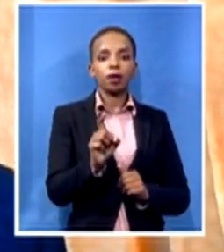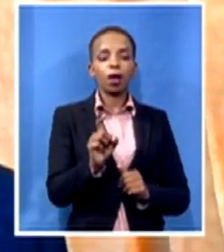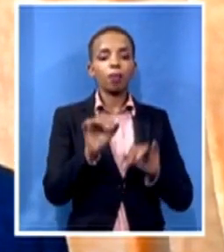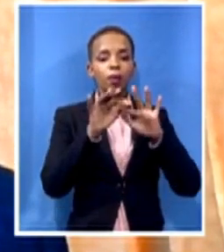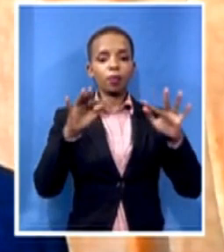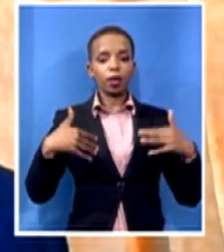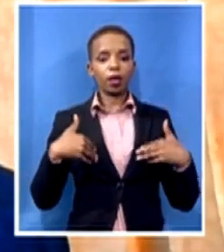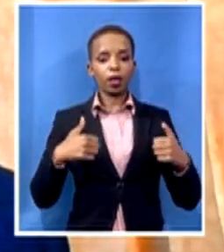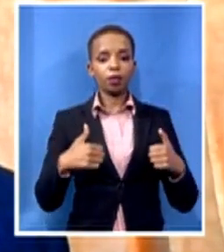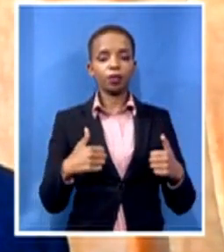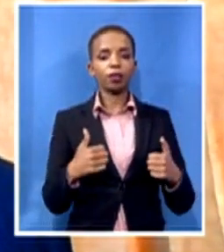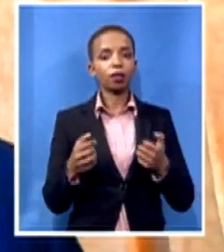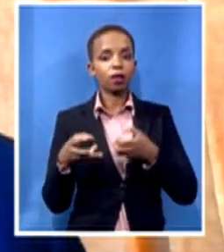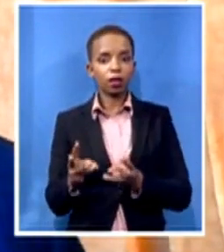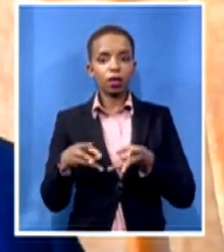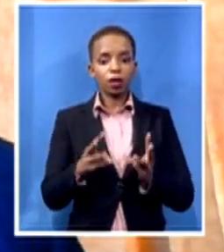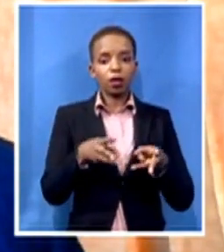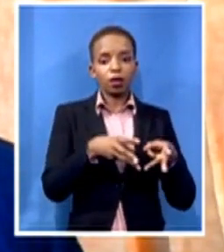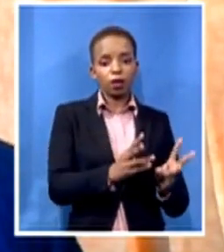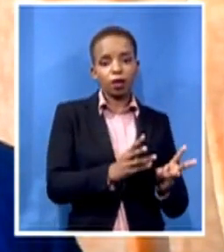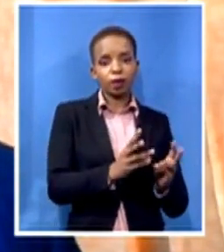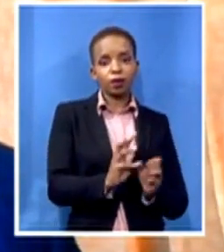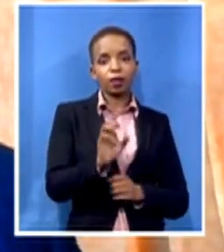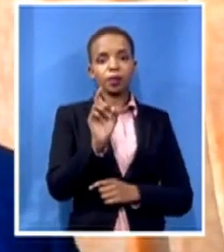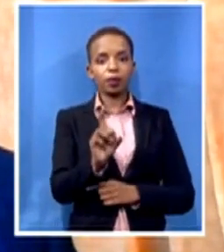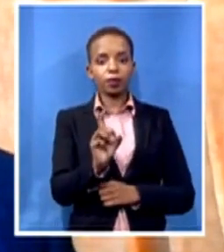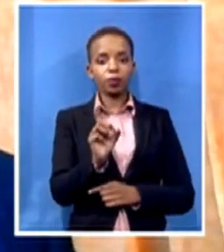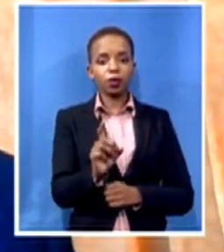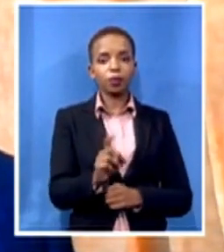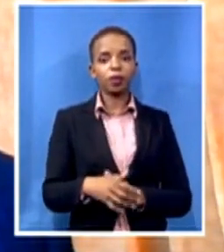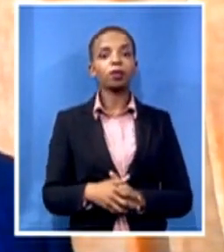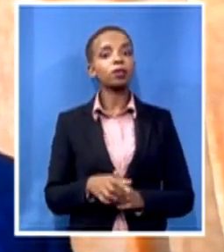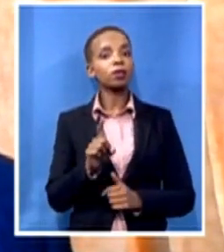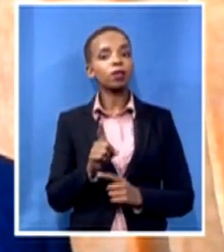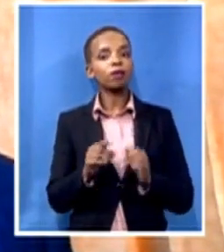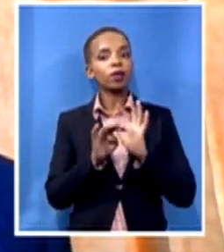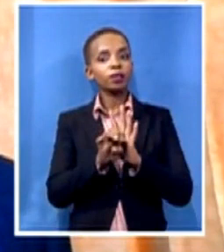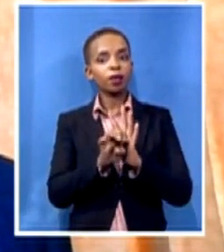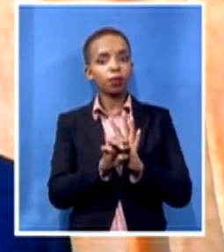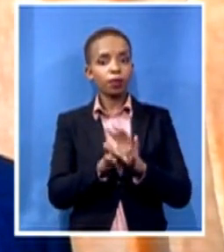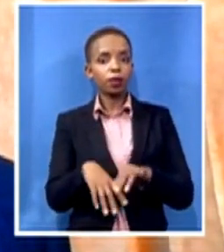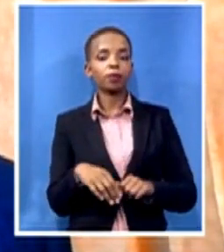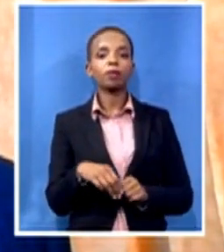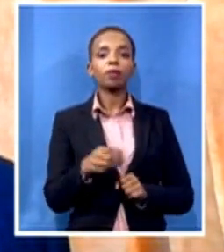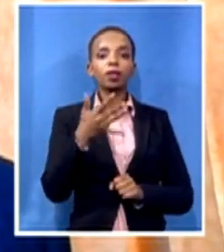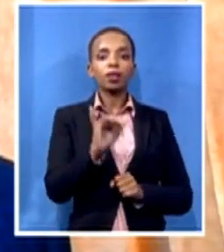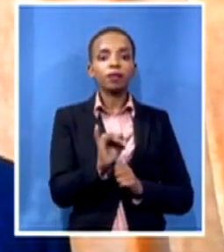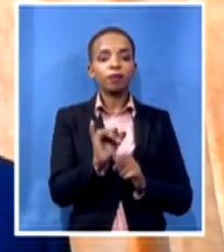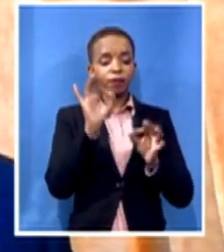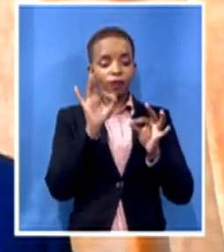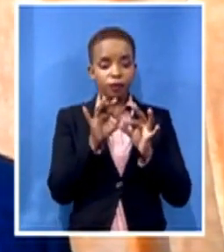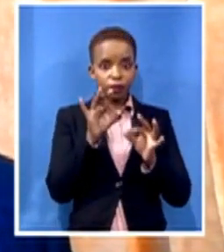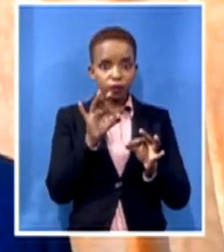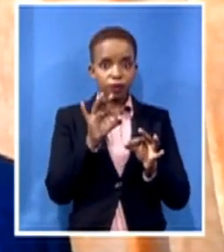mitigate the virus. Right. For example, if there is a significant variation in the genetic makeup of the